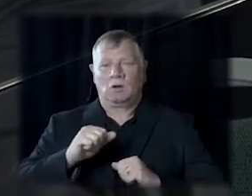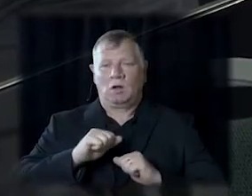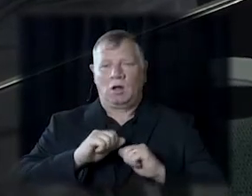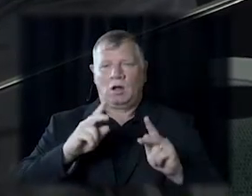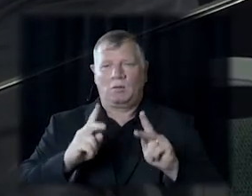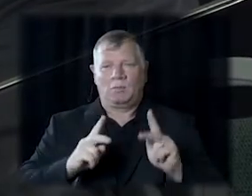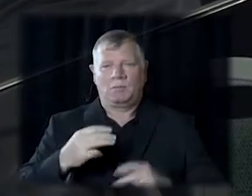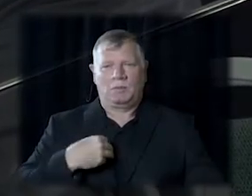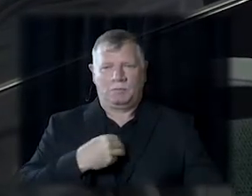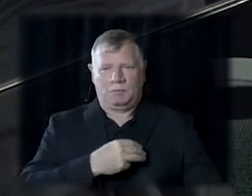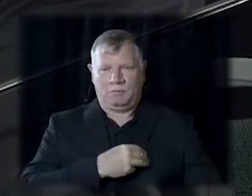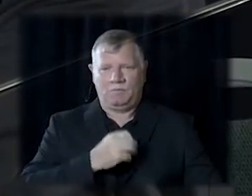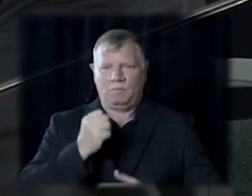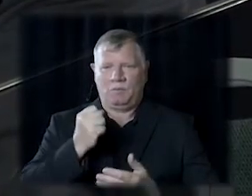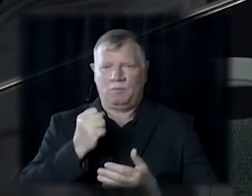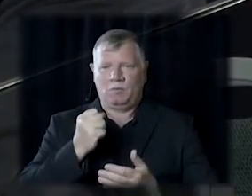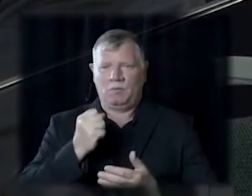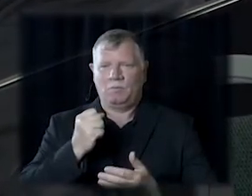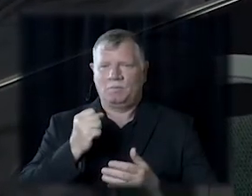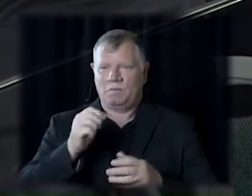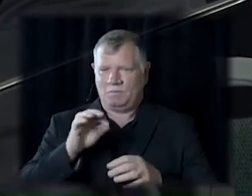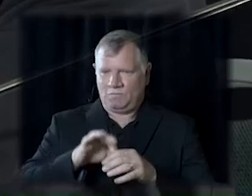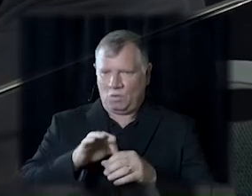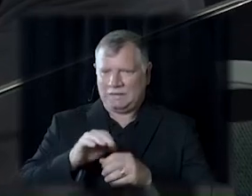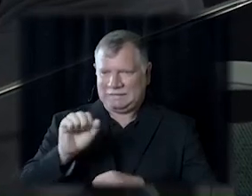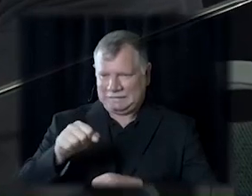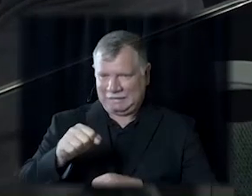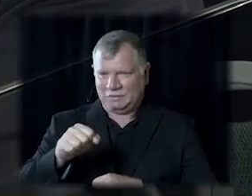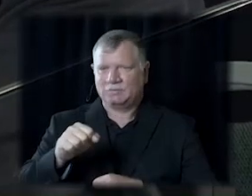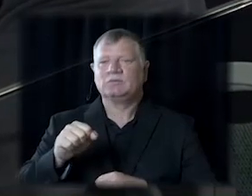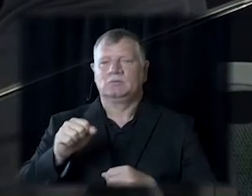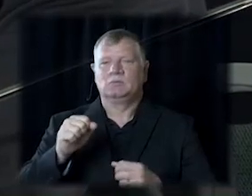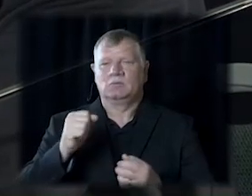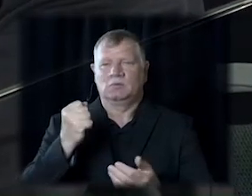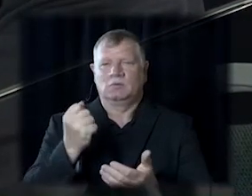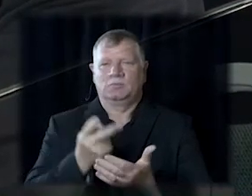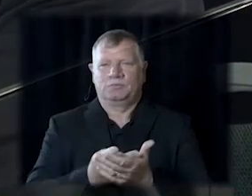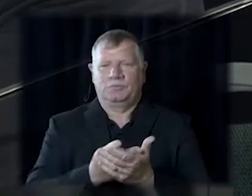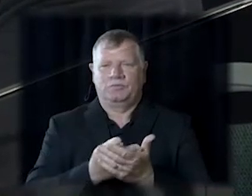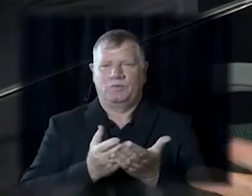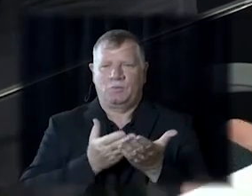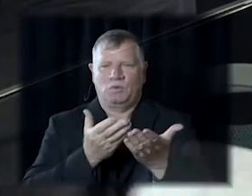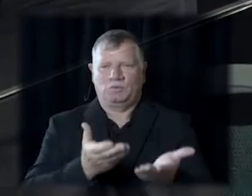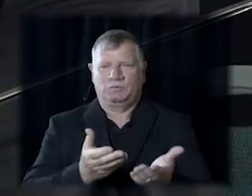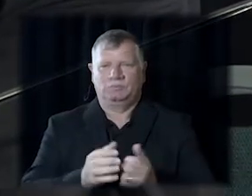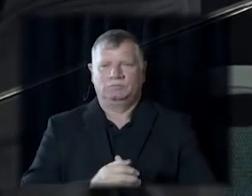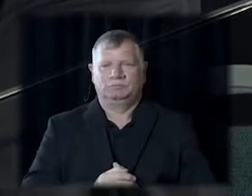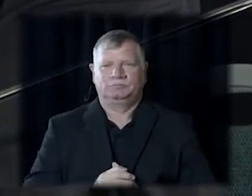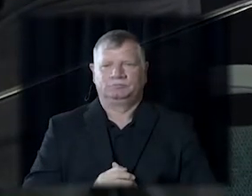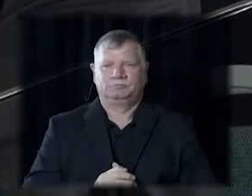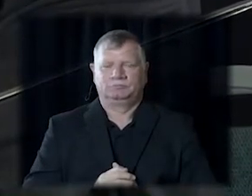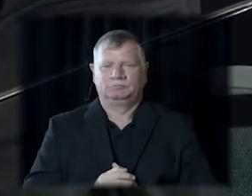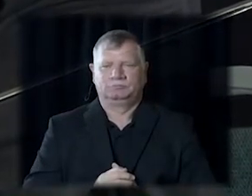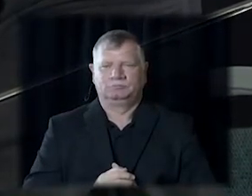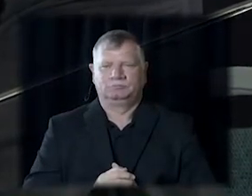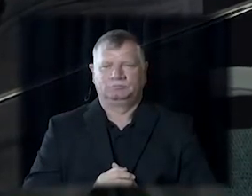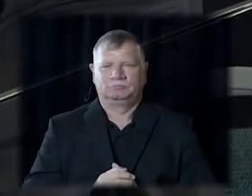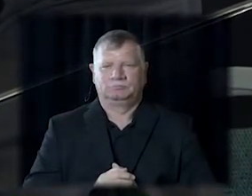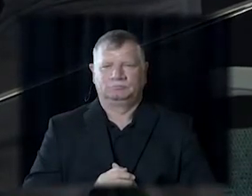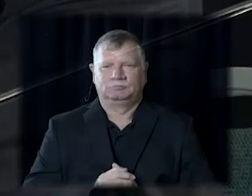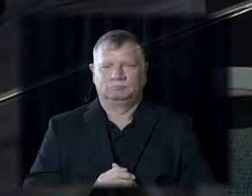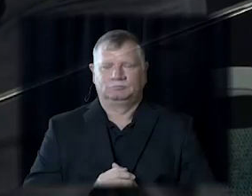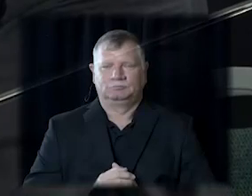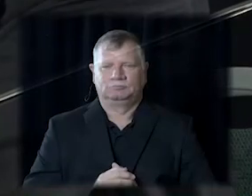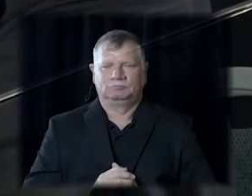having, all members having voted in favor of the motion, the resolution is approved and has passed unanimously. Mr.